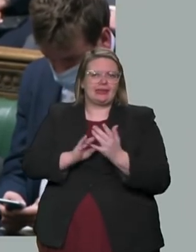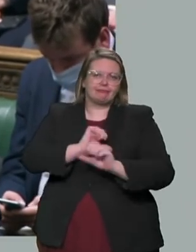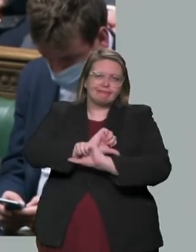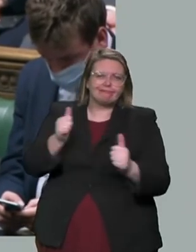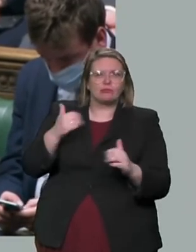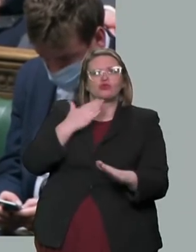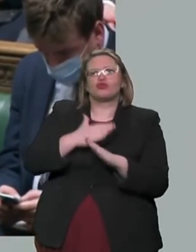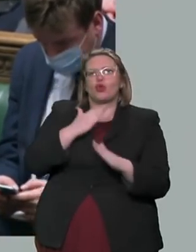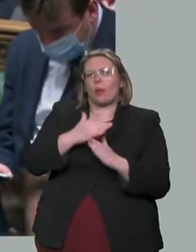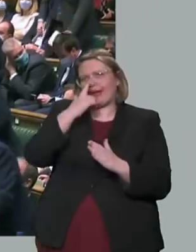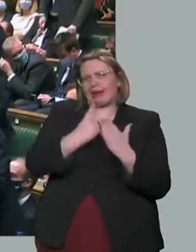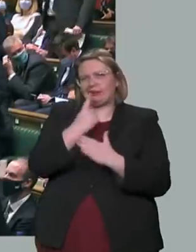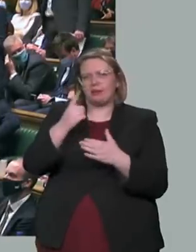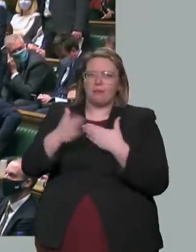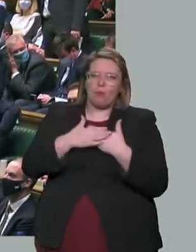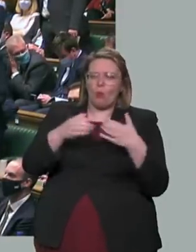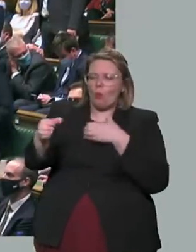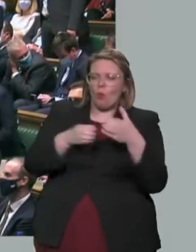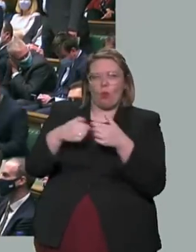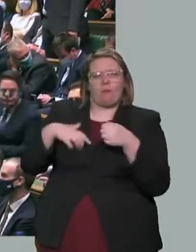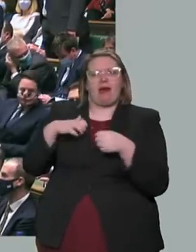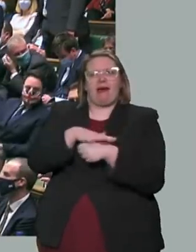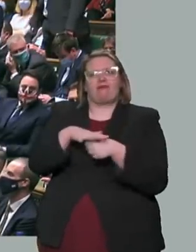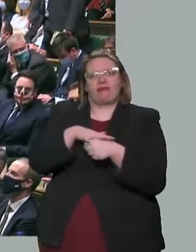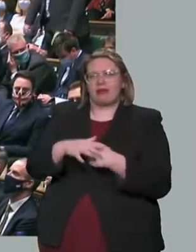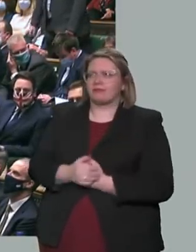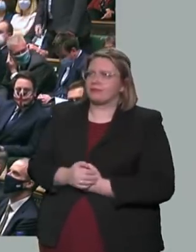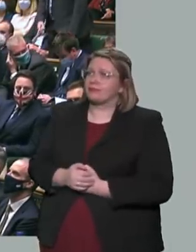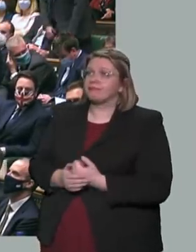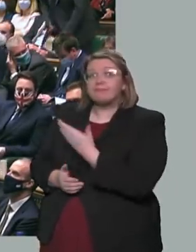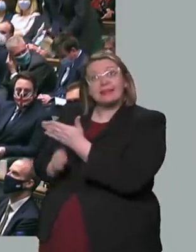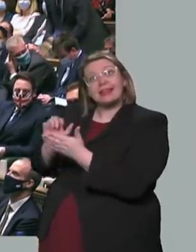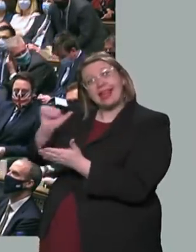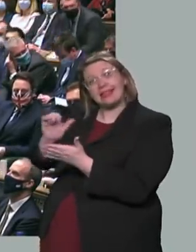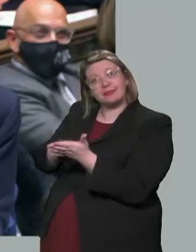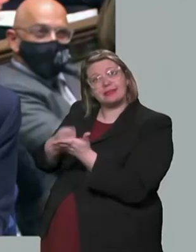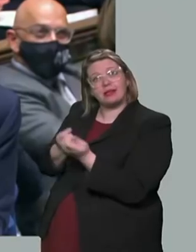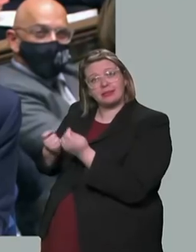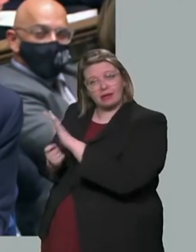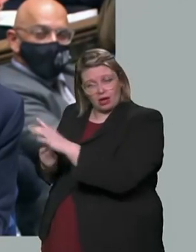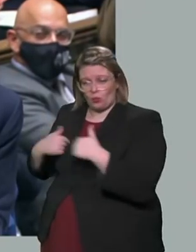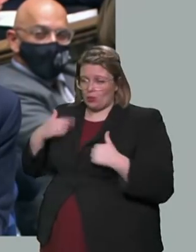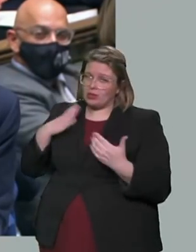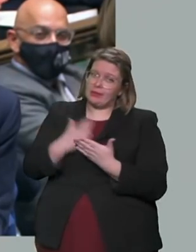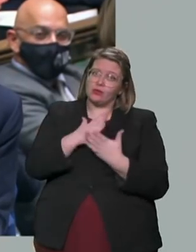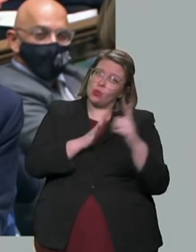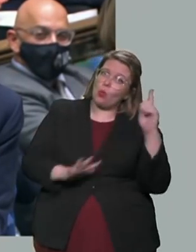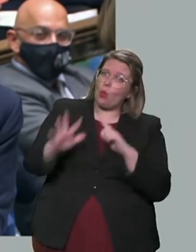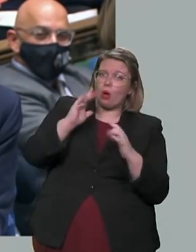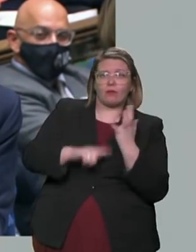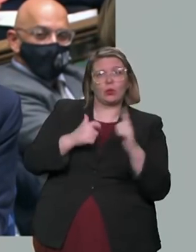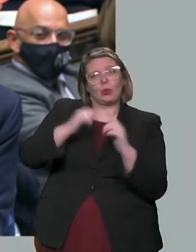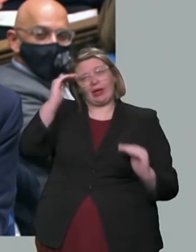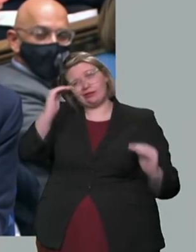of Barrow and Furness? Yes, Mr. Speaker, because we're going to get on with our job of levelling up across the whole of the UK, making sure that every part of